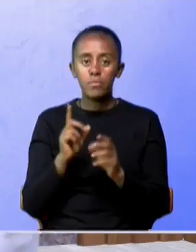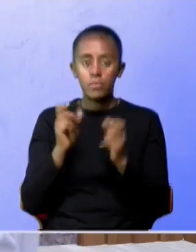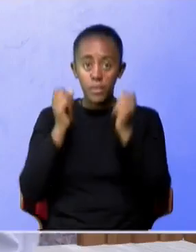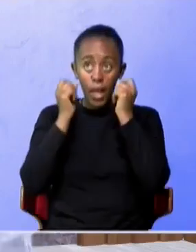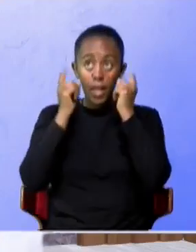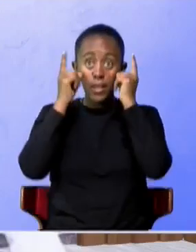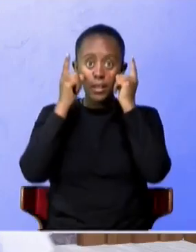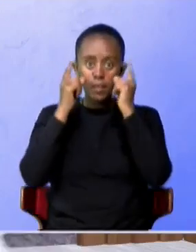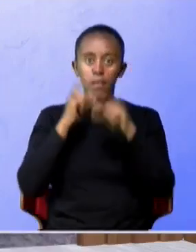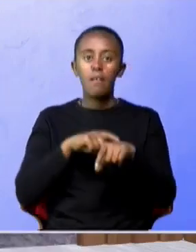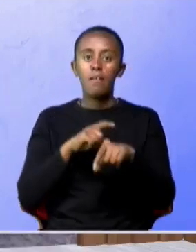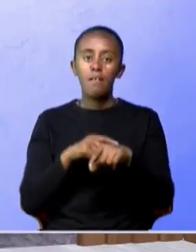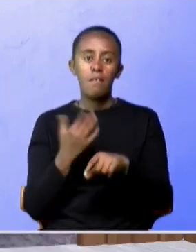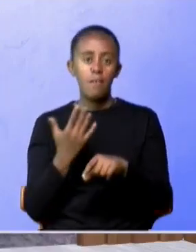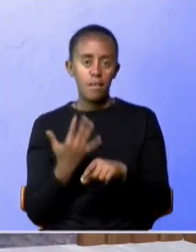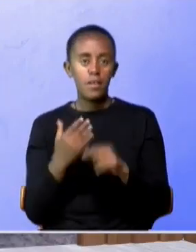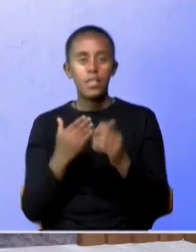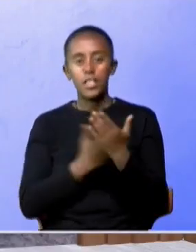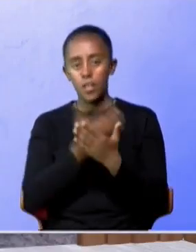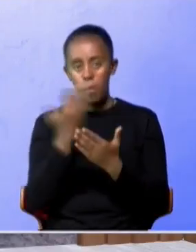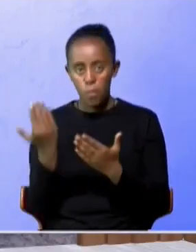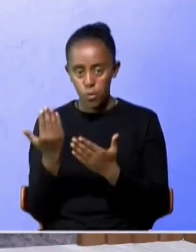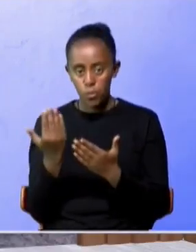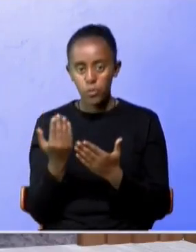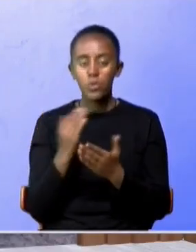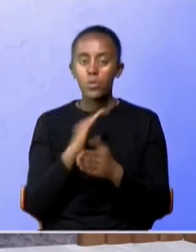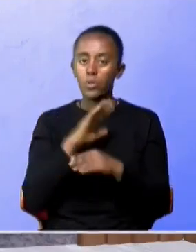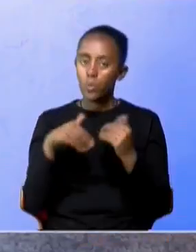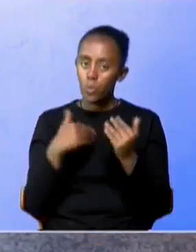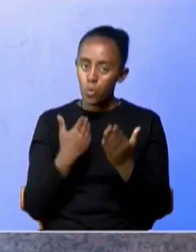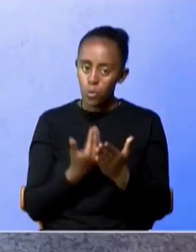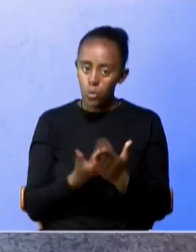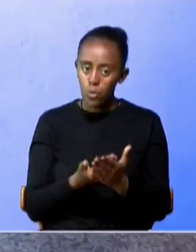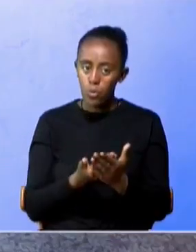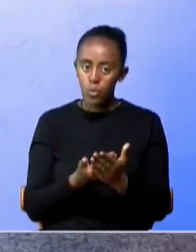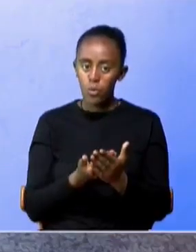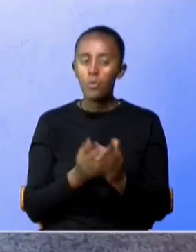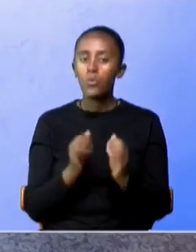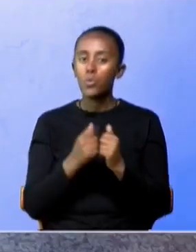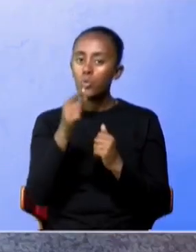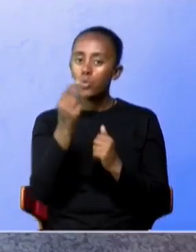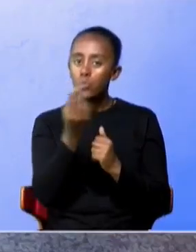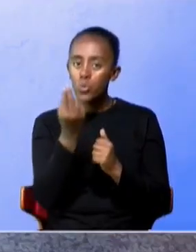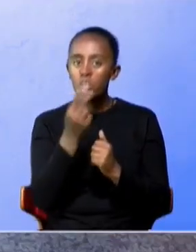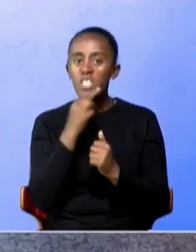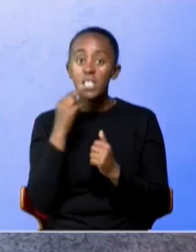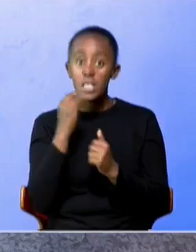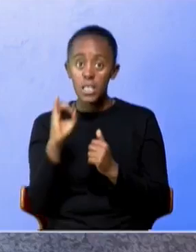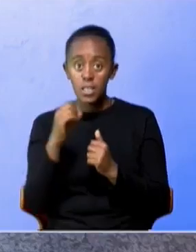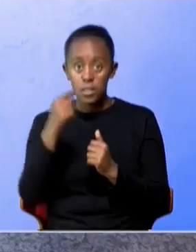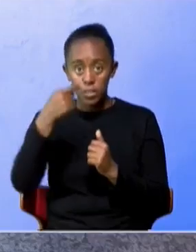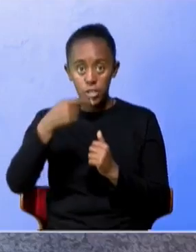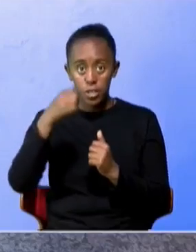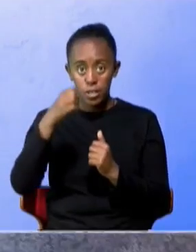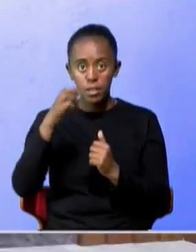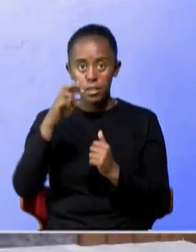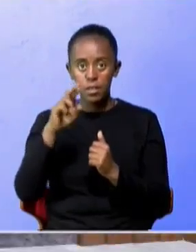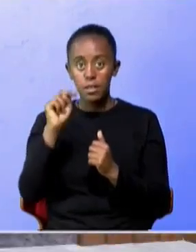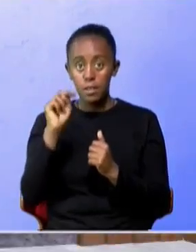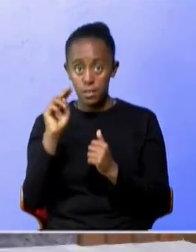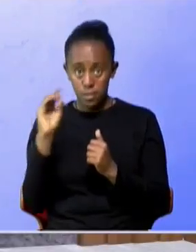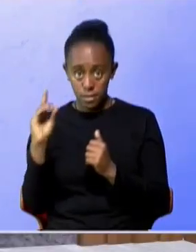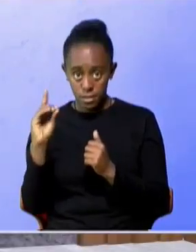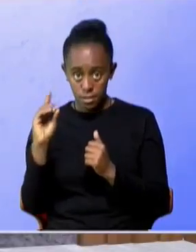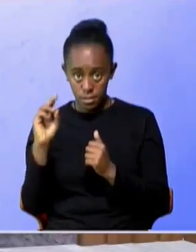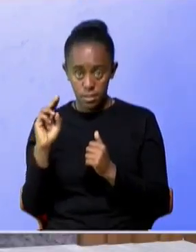getting up early in the morning. So these are all how you use gerunds. You only use